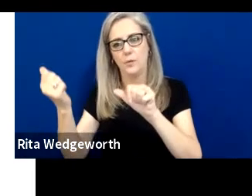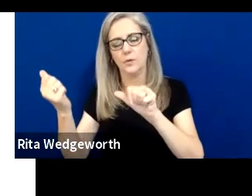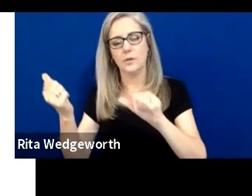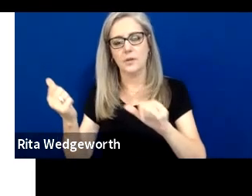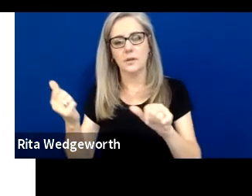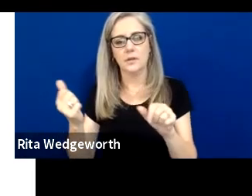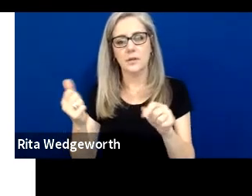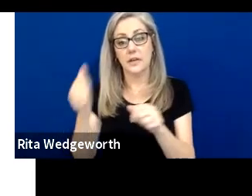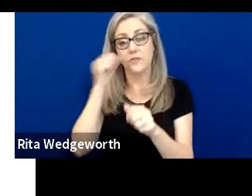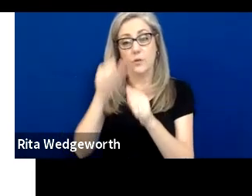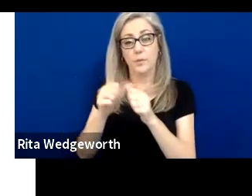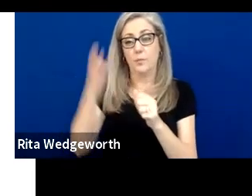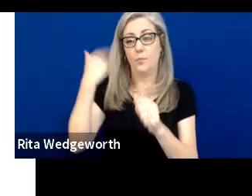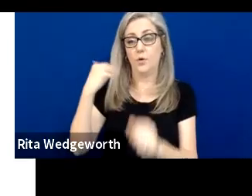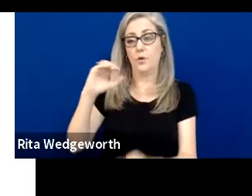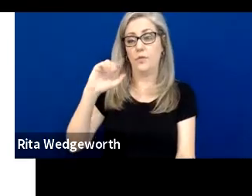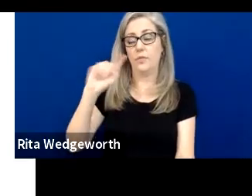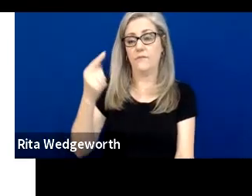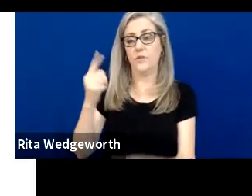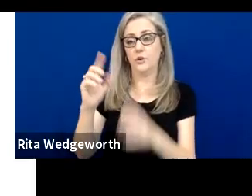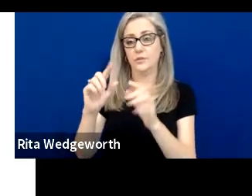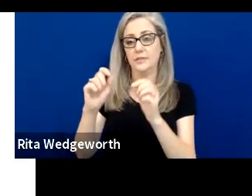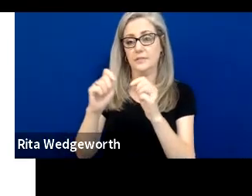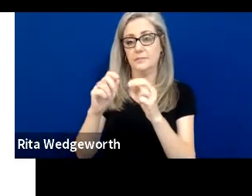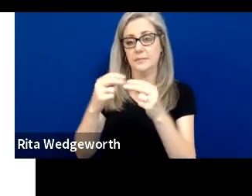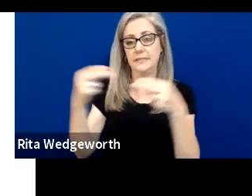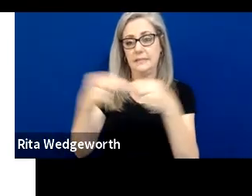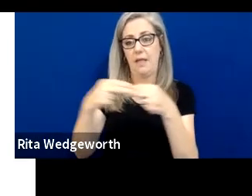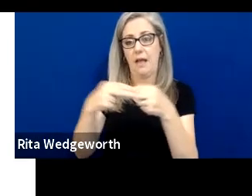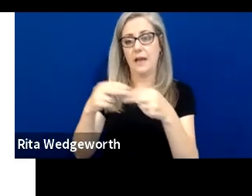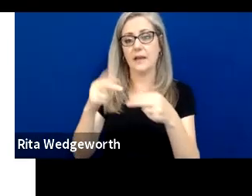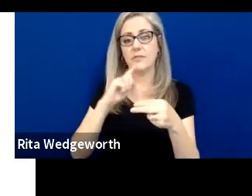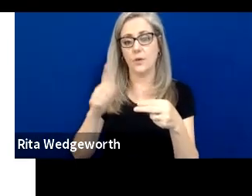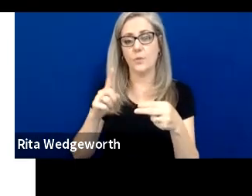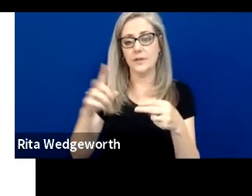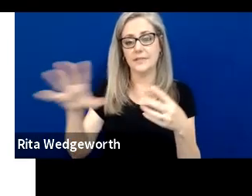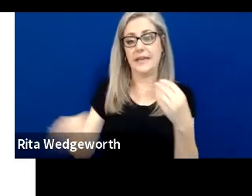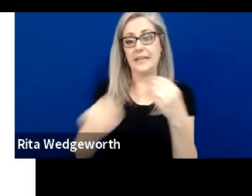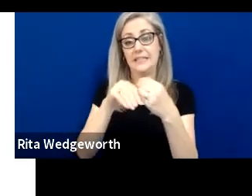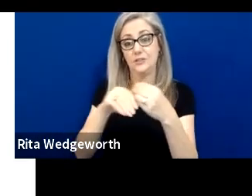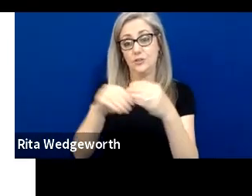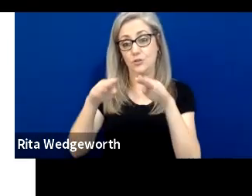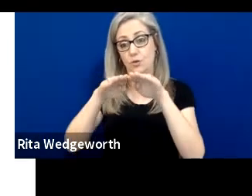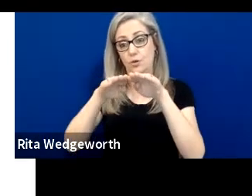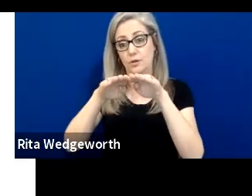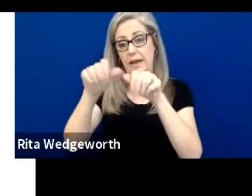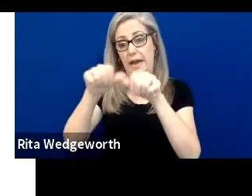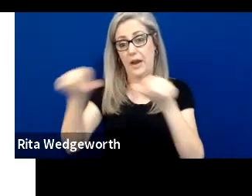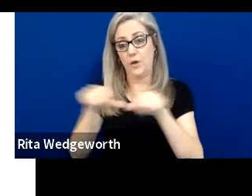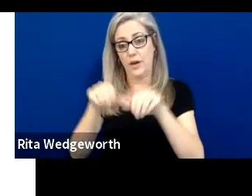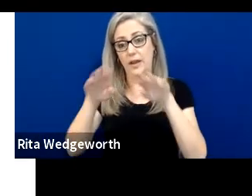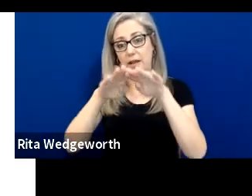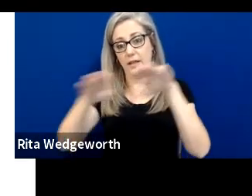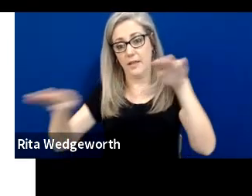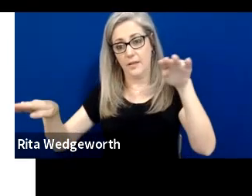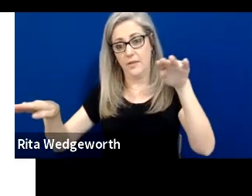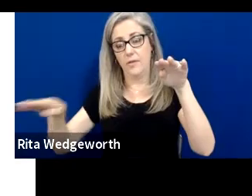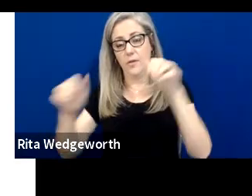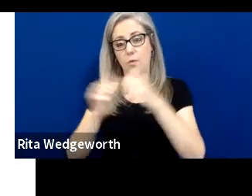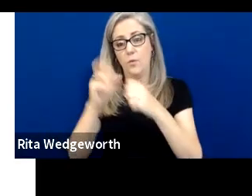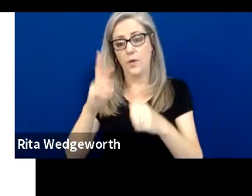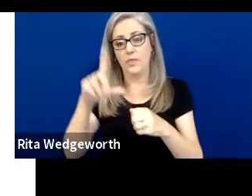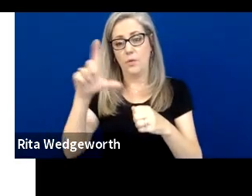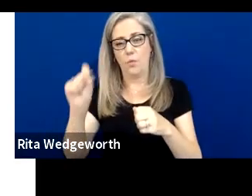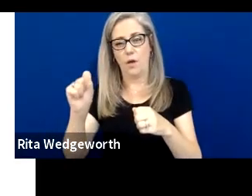Jeremy talked over, there was a additional section on that outside of that barn with some sides of the walls that were